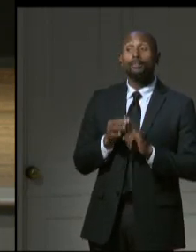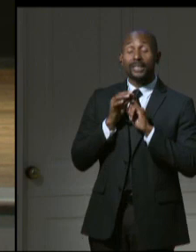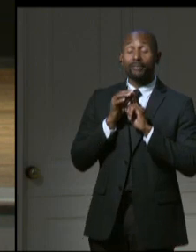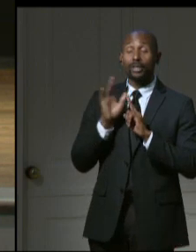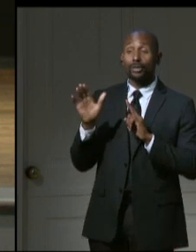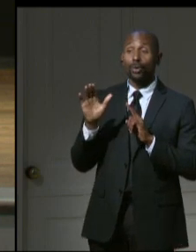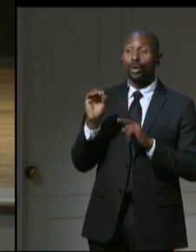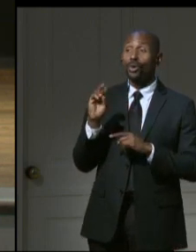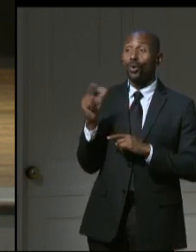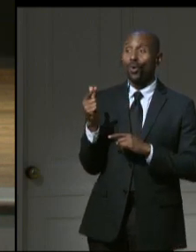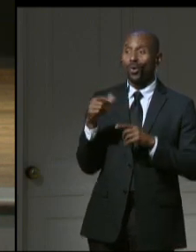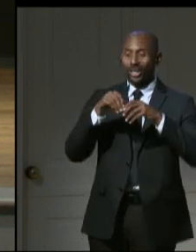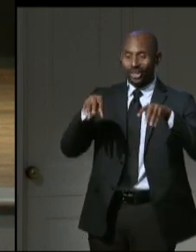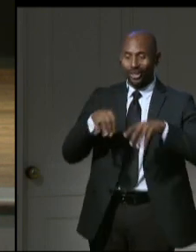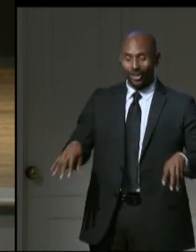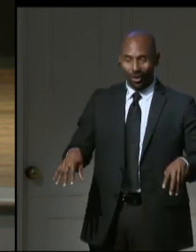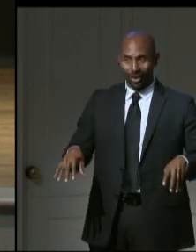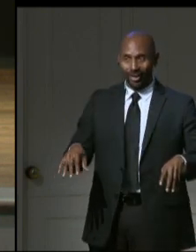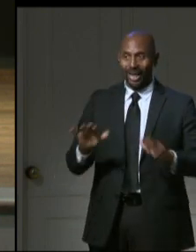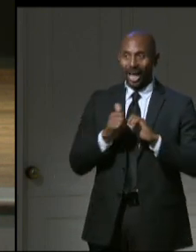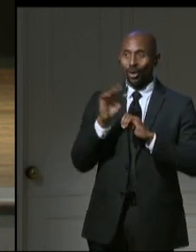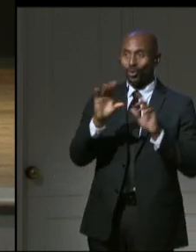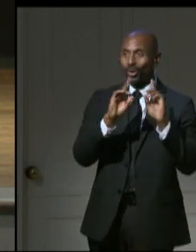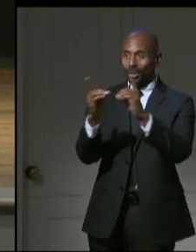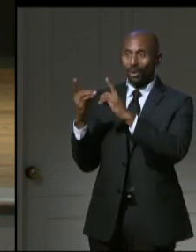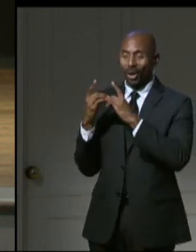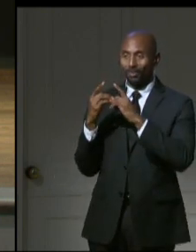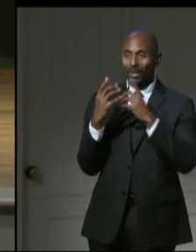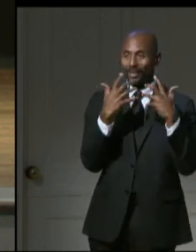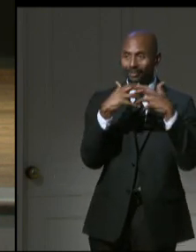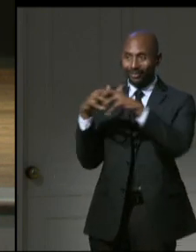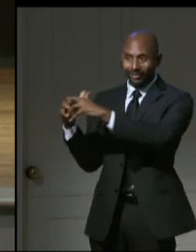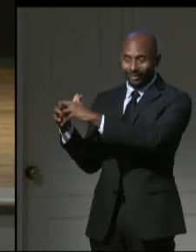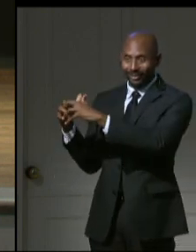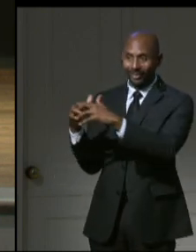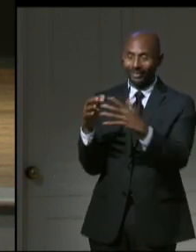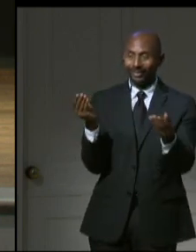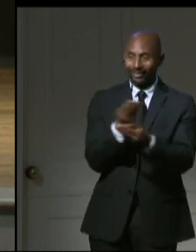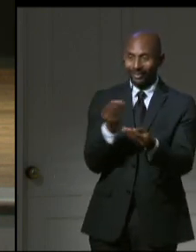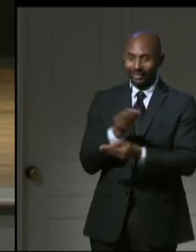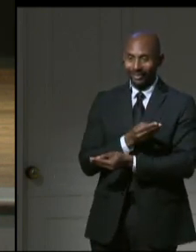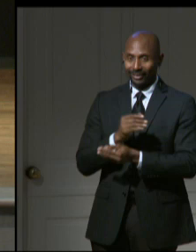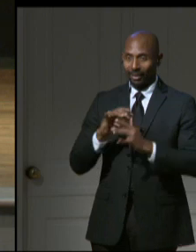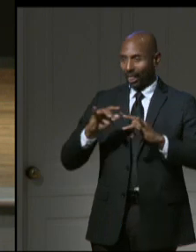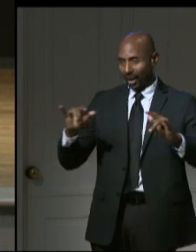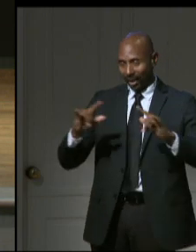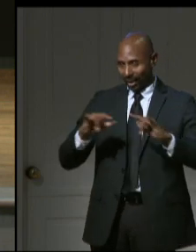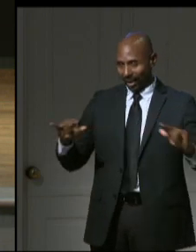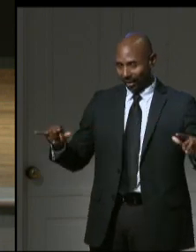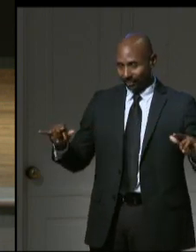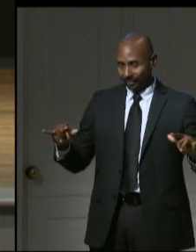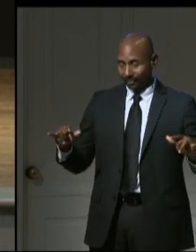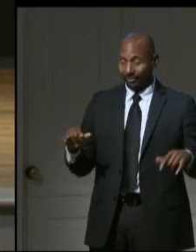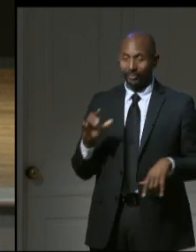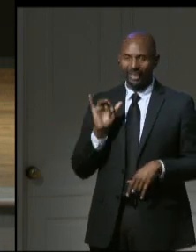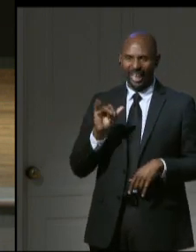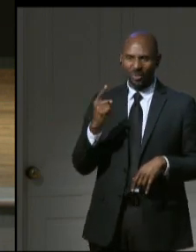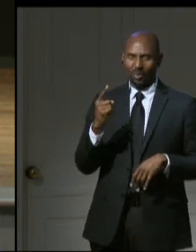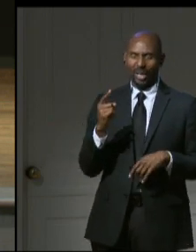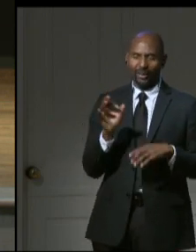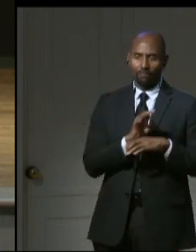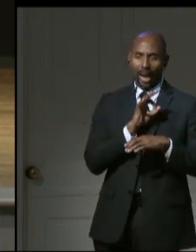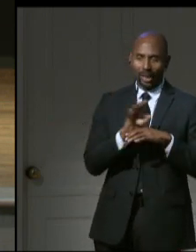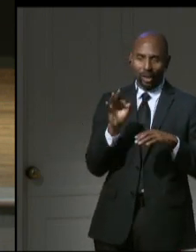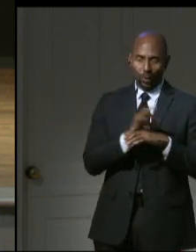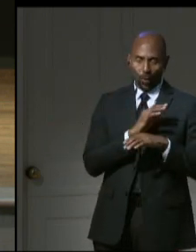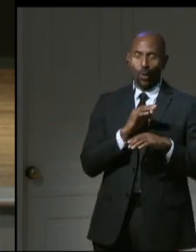your flow between departments and et cetera. That is a practical aspect of this